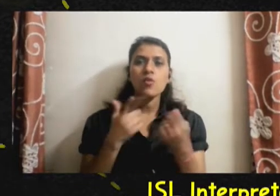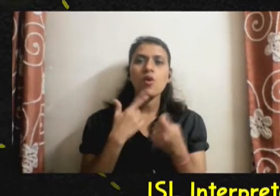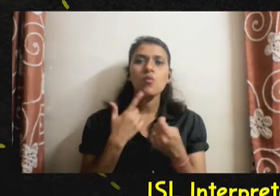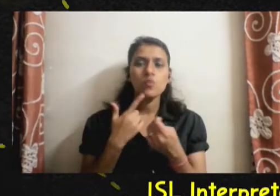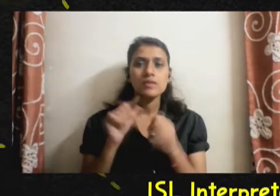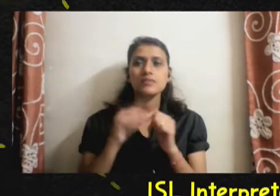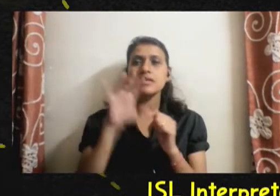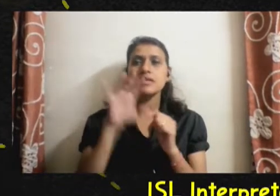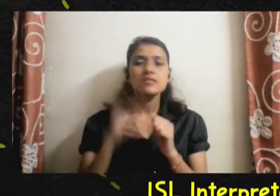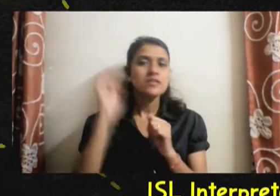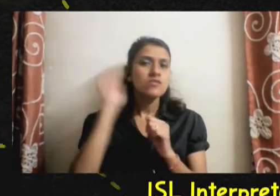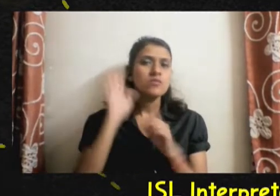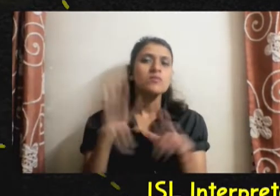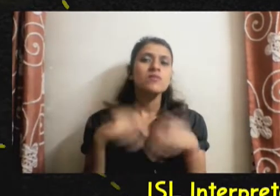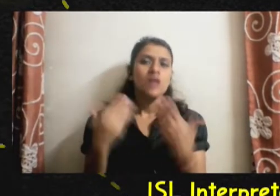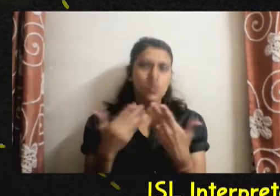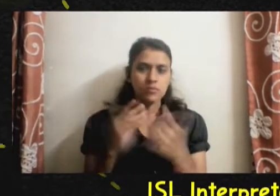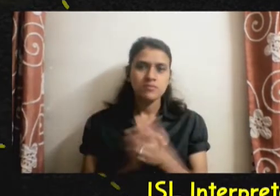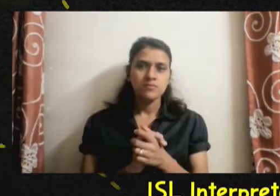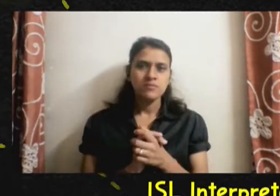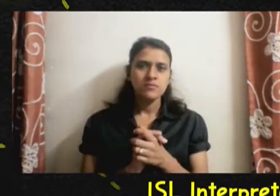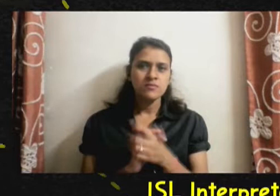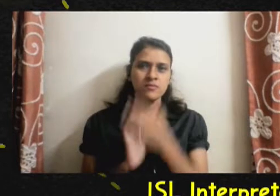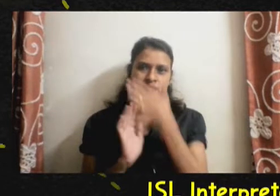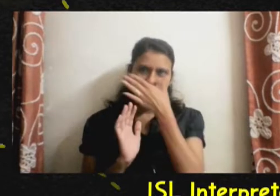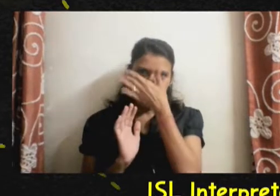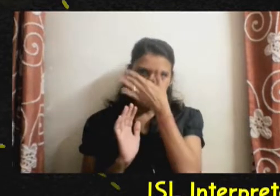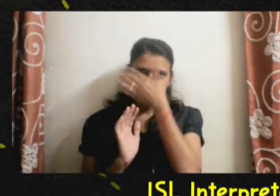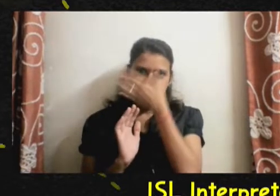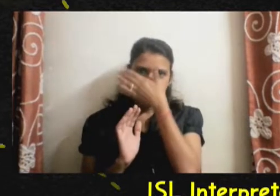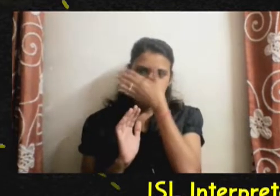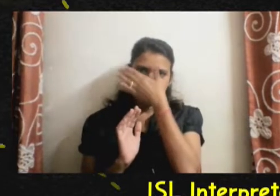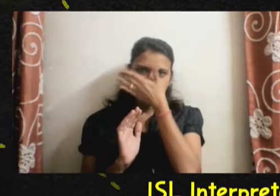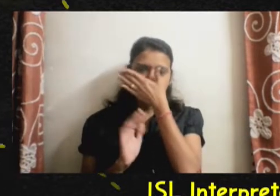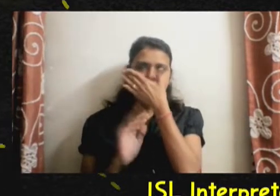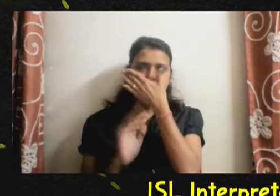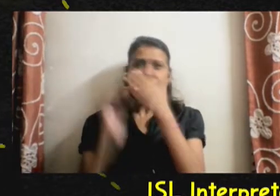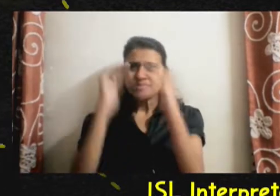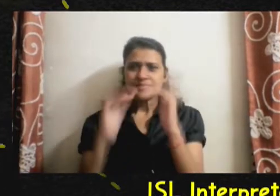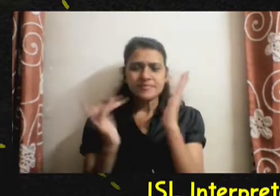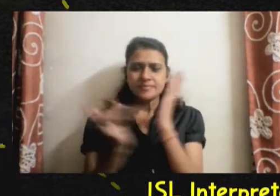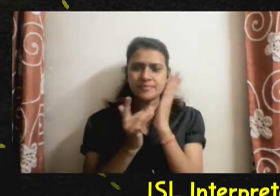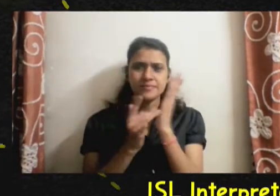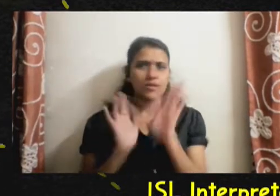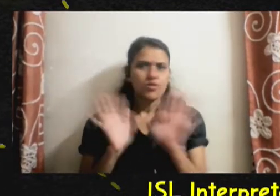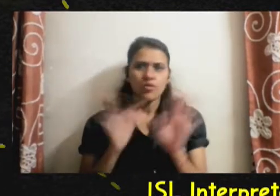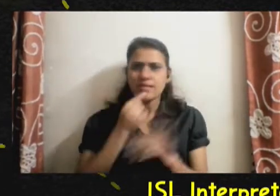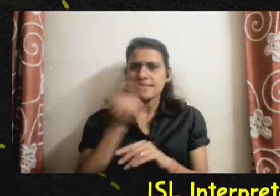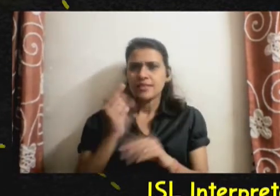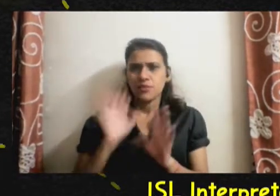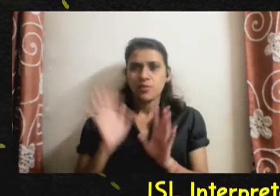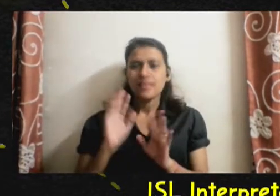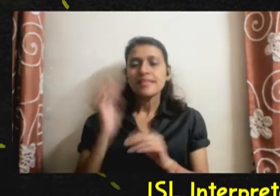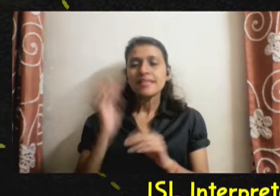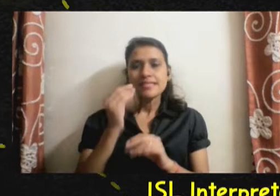accessing information through this sort of I don't want to use the word low tech, but like a different tech. It wasn't an inter-based platform. Kahin Unkahin Baatein